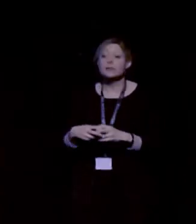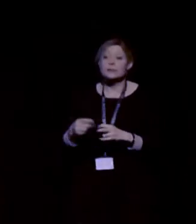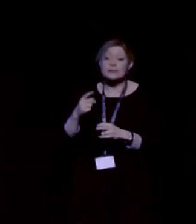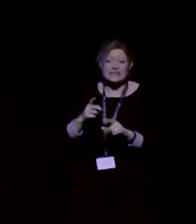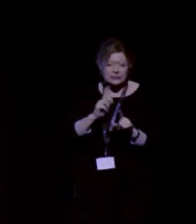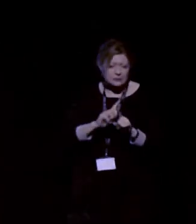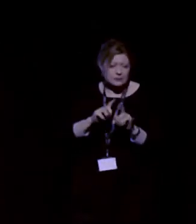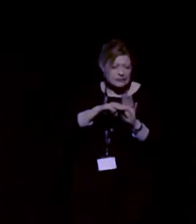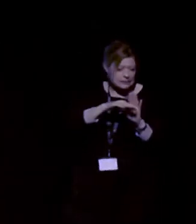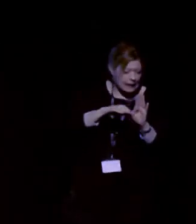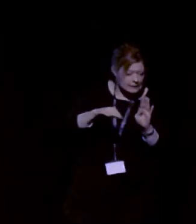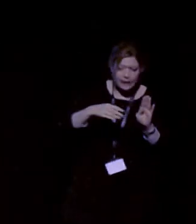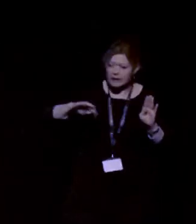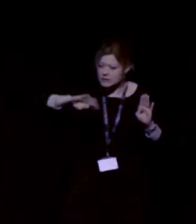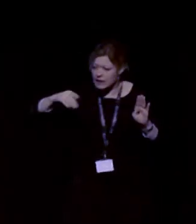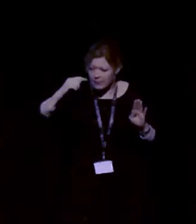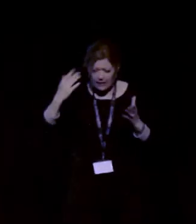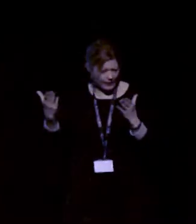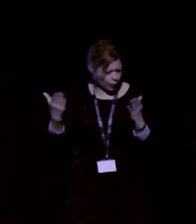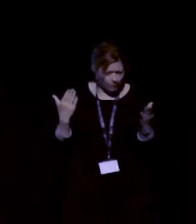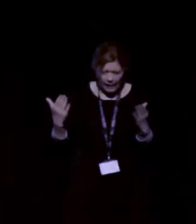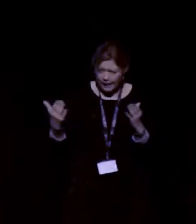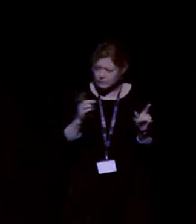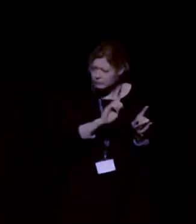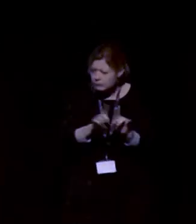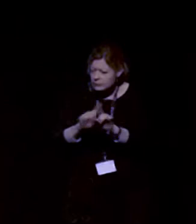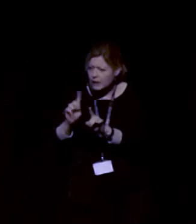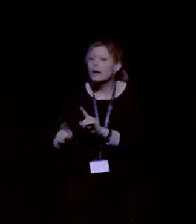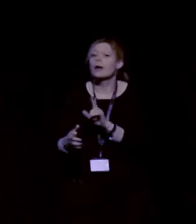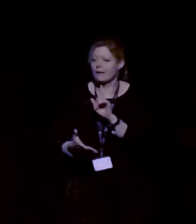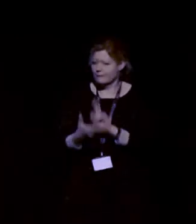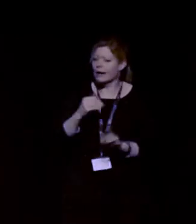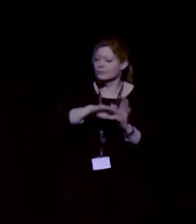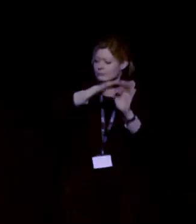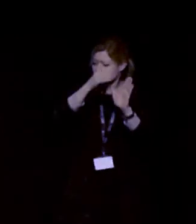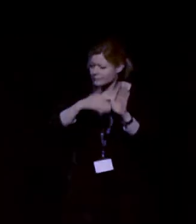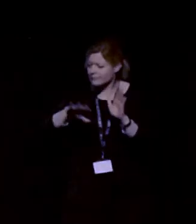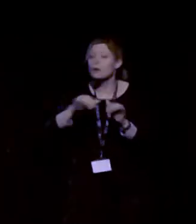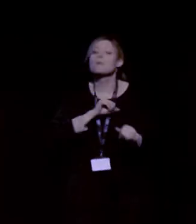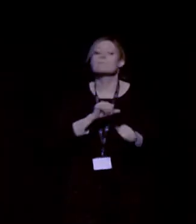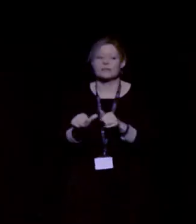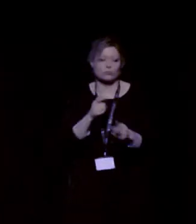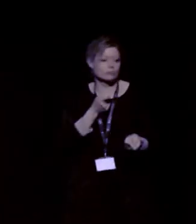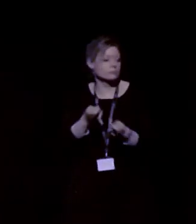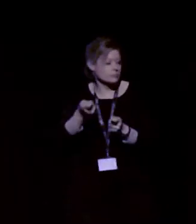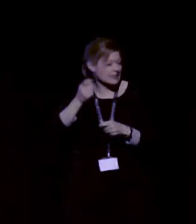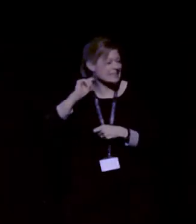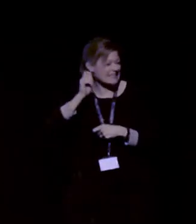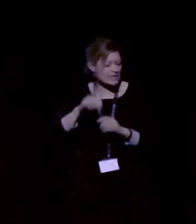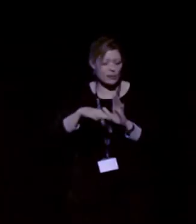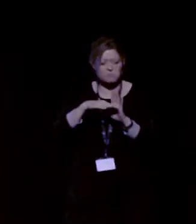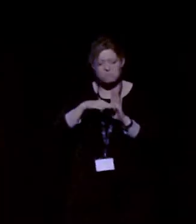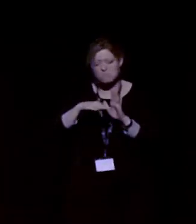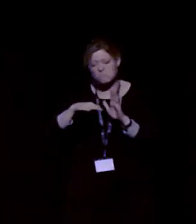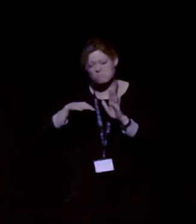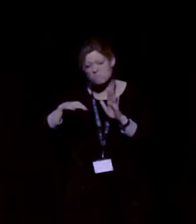dynamic sounds, and generally they found that the dynamic sounds were more effective and the steady filtered noises